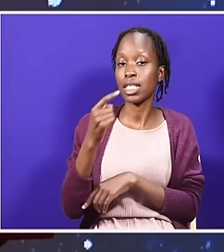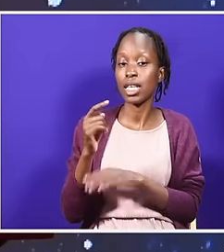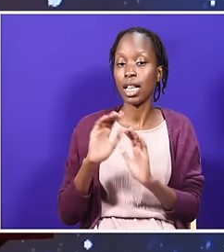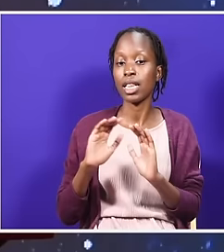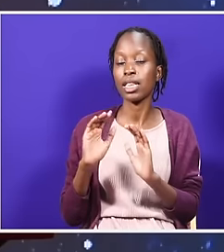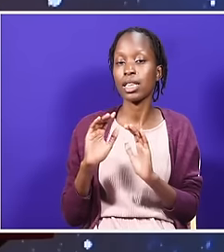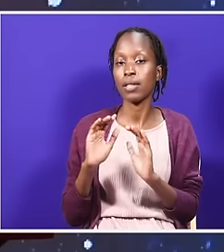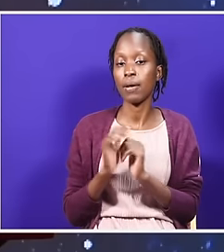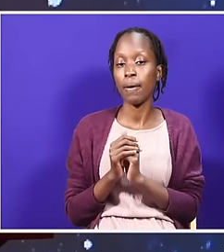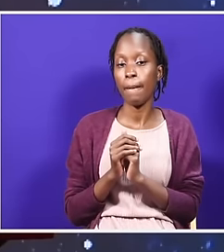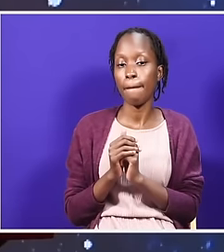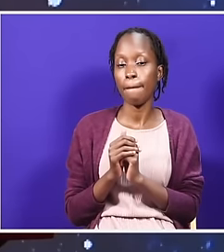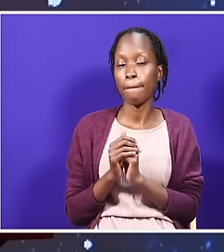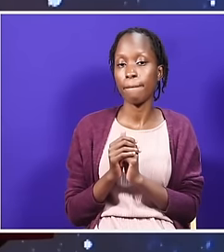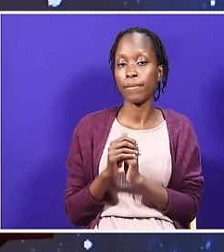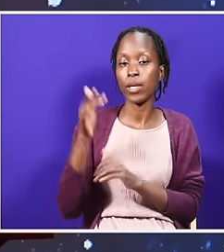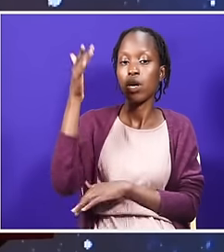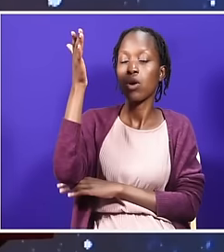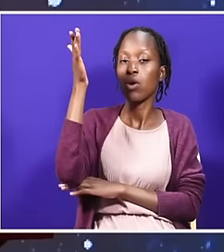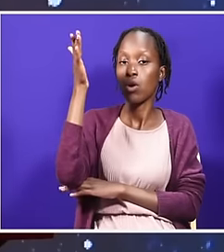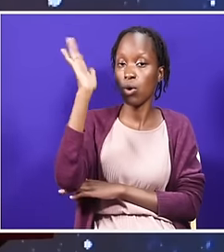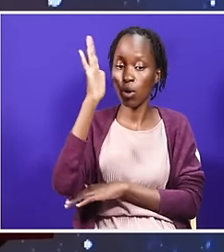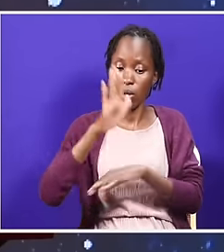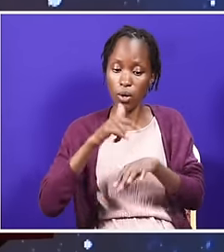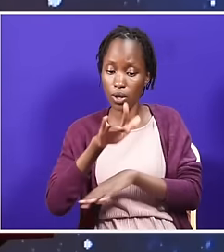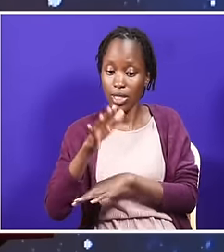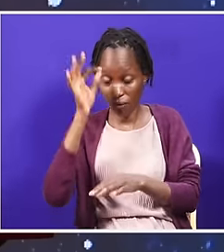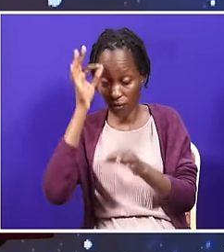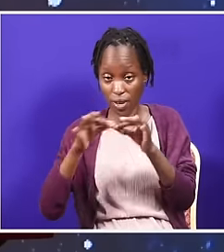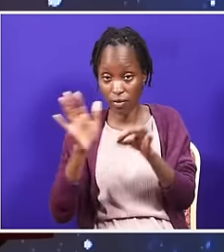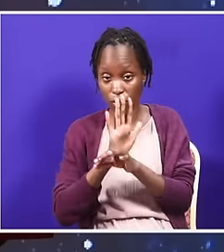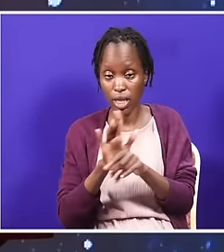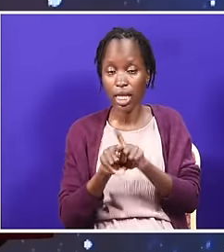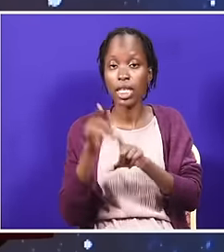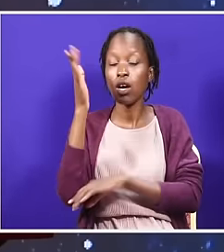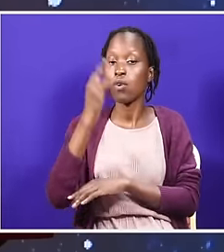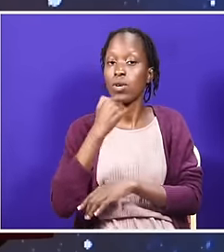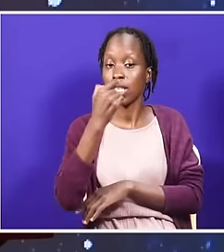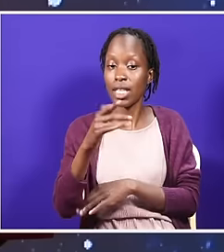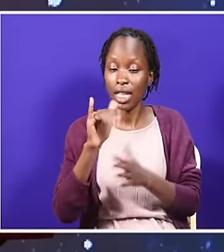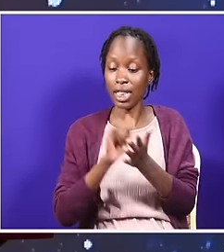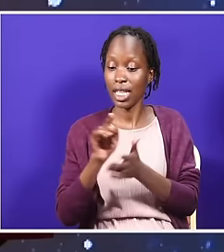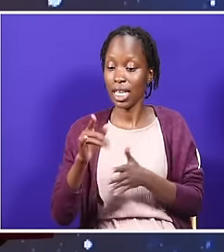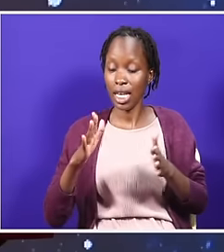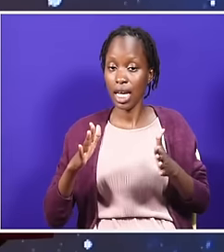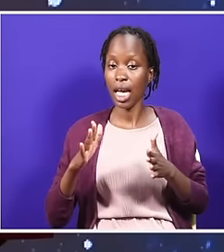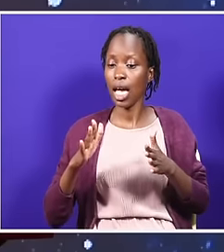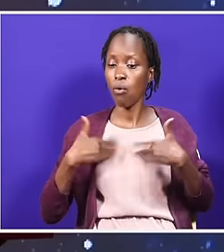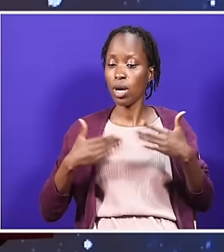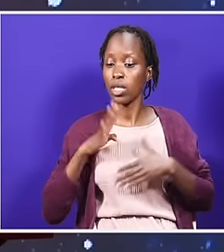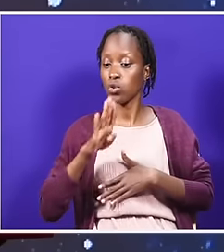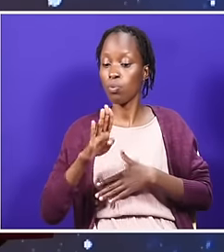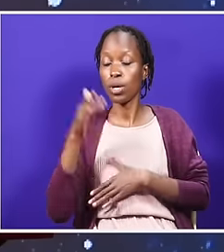was not worthy. God calls them faithful. God says that he was pleased to be their